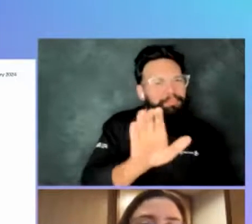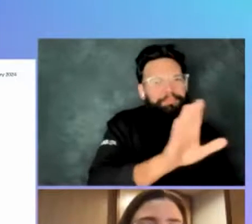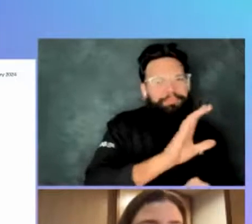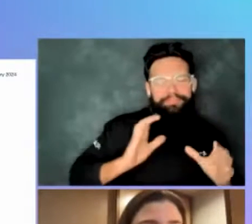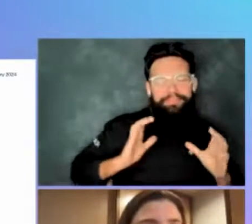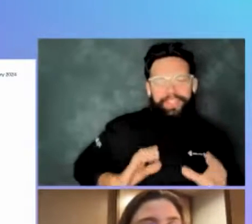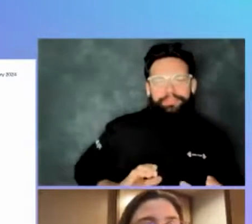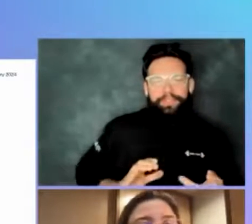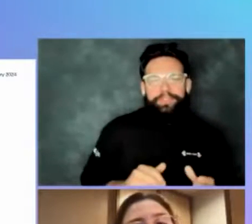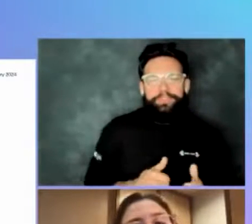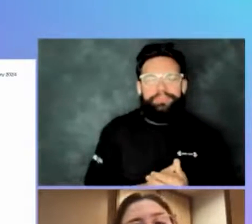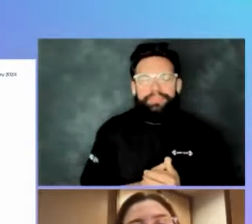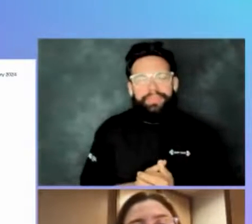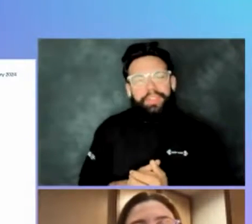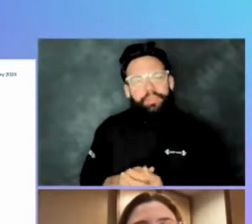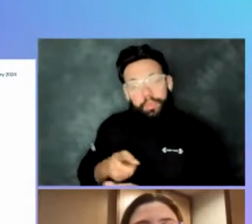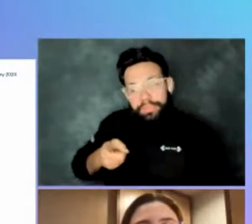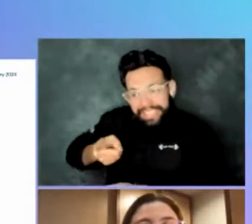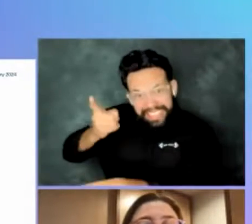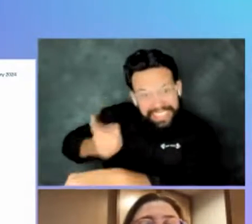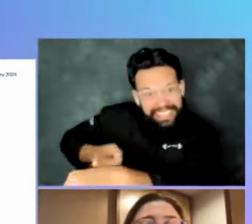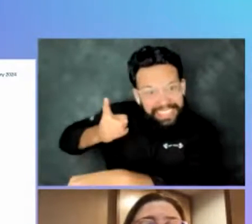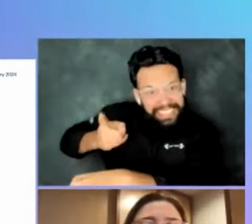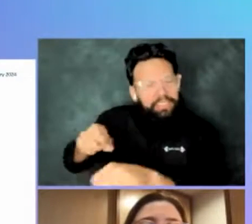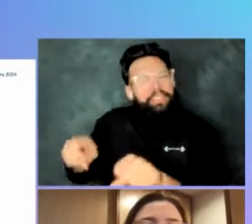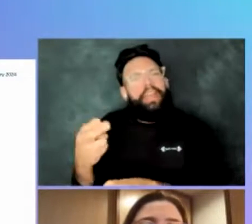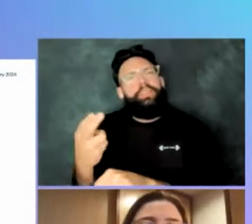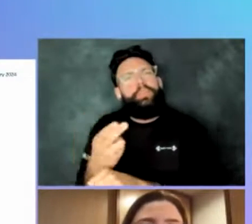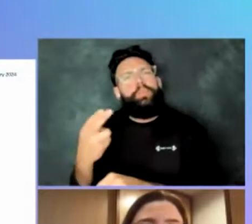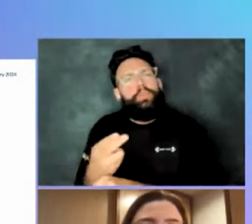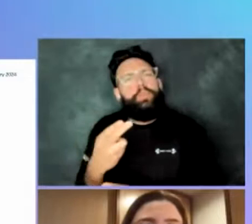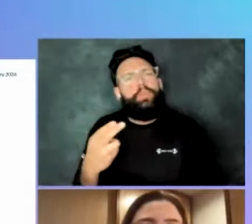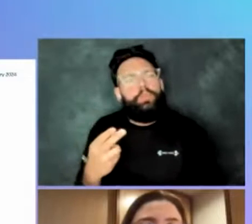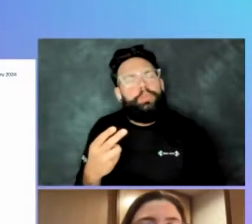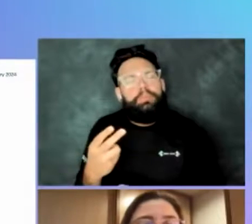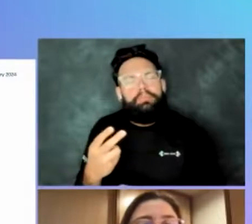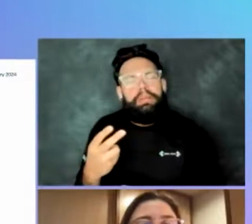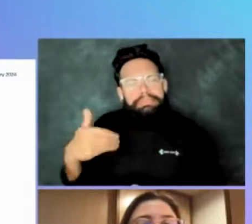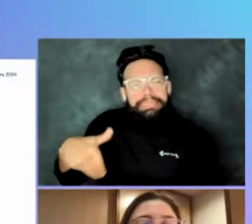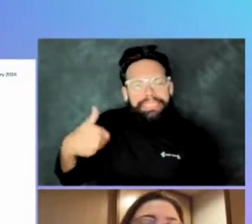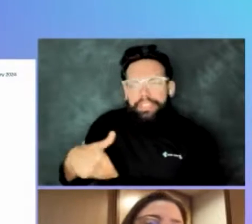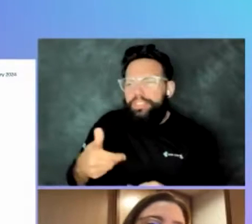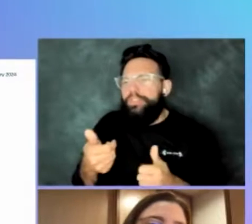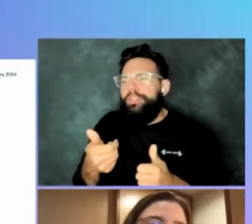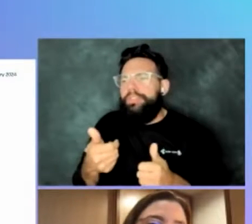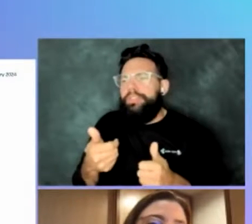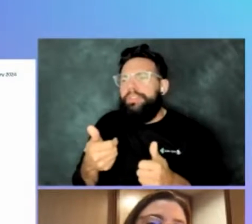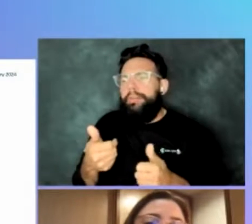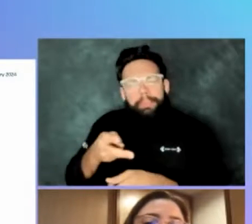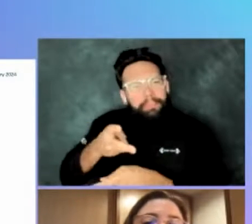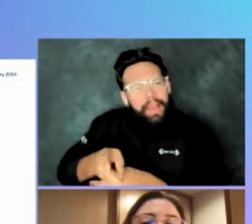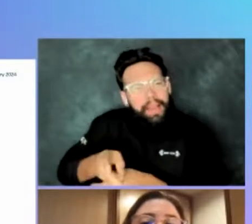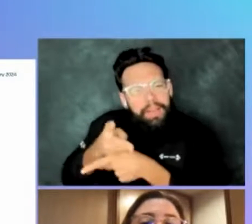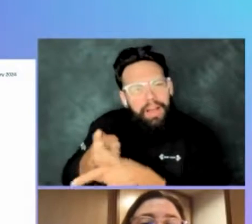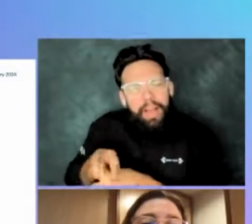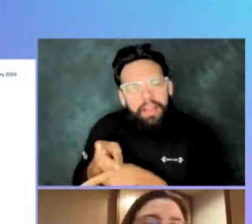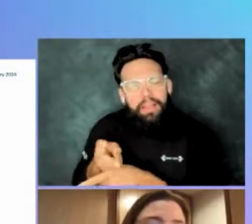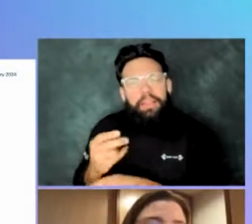it sparingly. So when you raise risks, only raise the most critical risks and make sure that the team